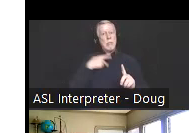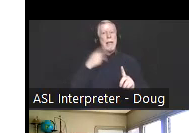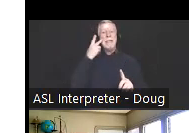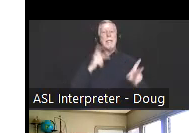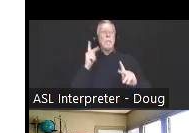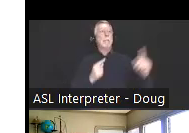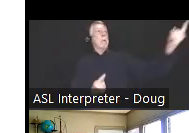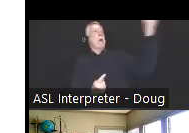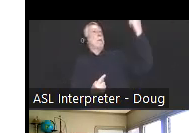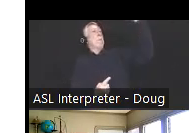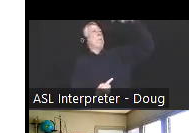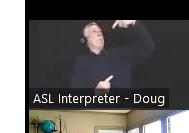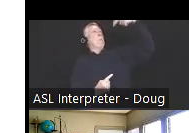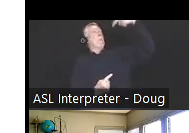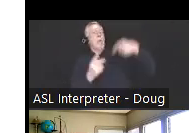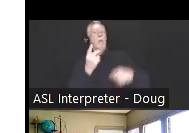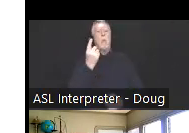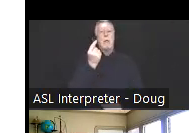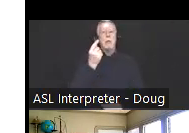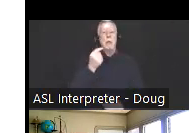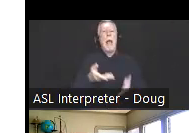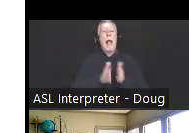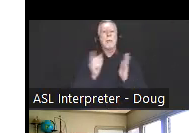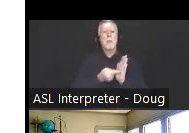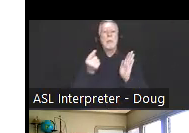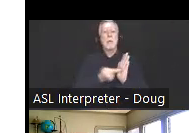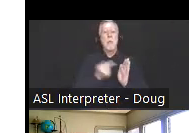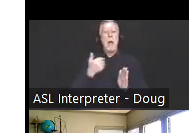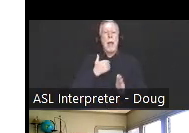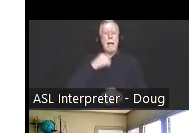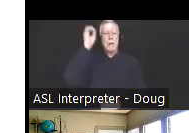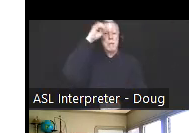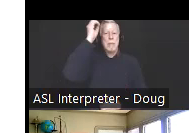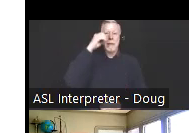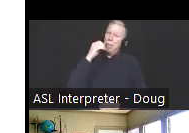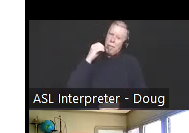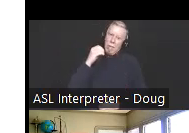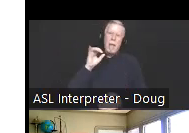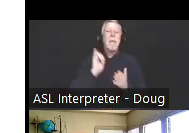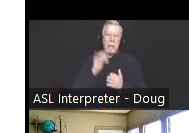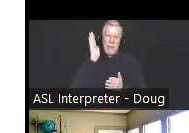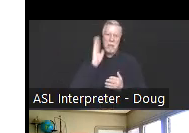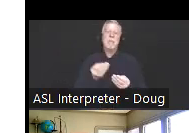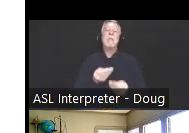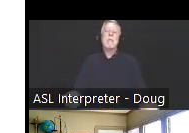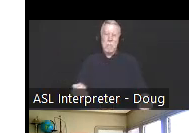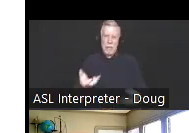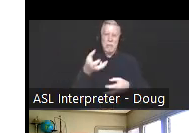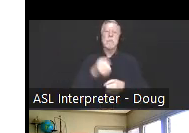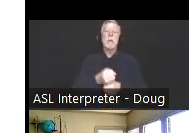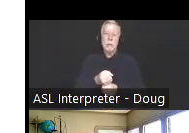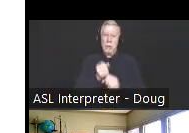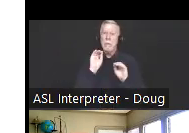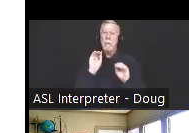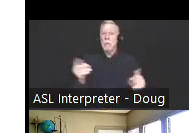while asking, do you have an opinion? That's really going to dissipate whatever trust is left and put you in a worse position.